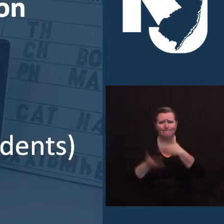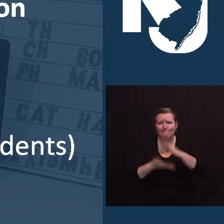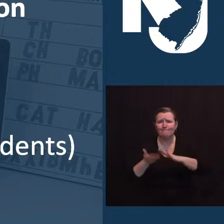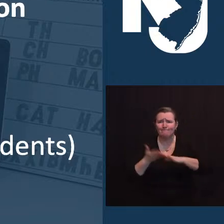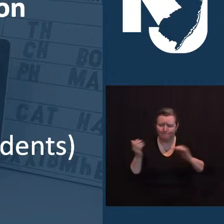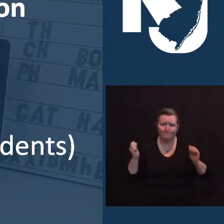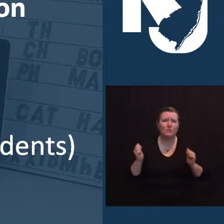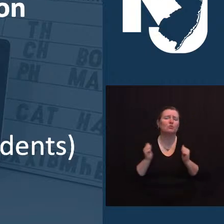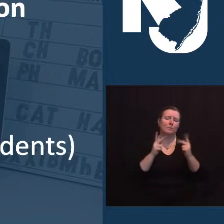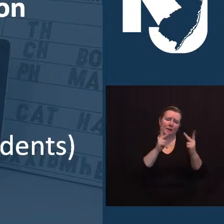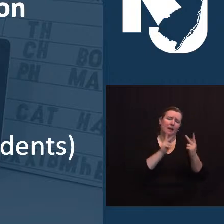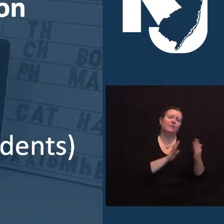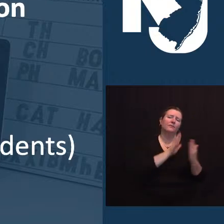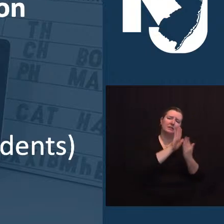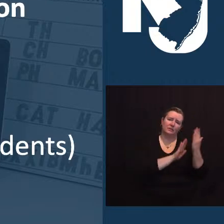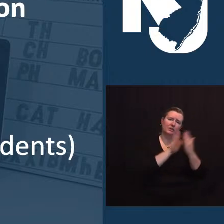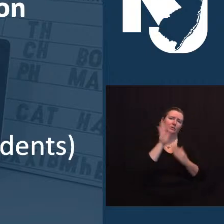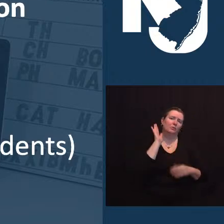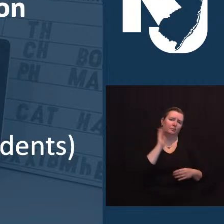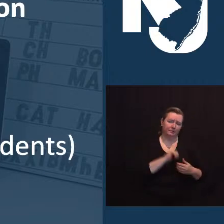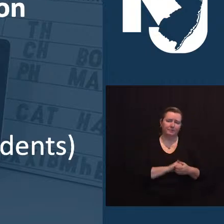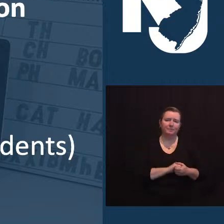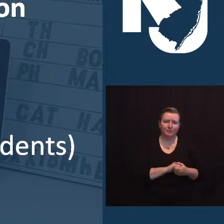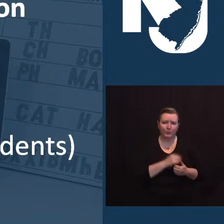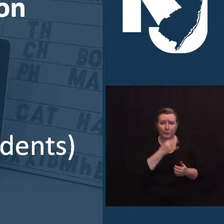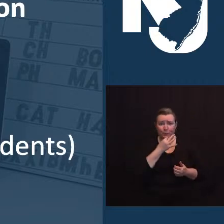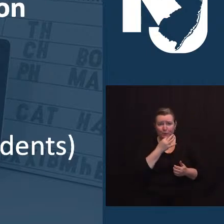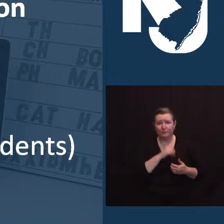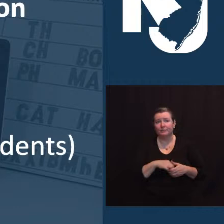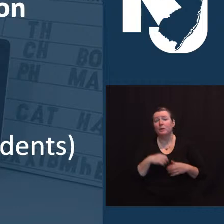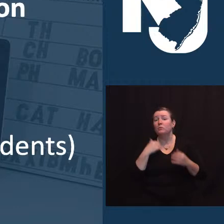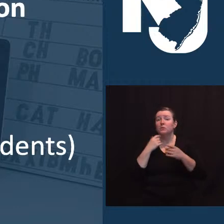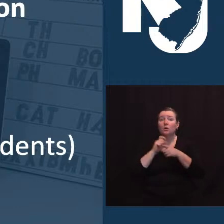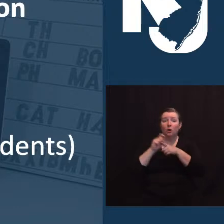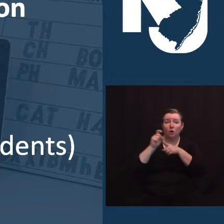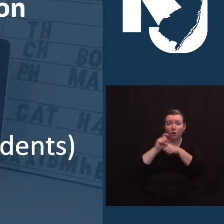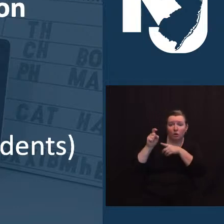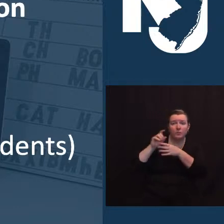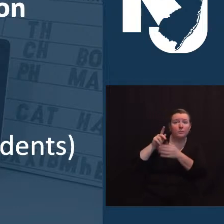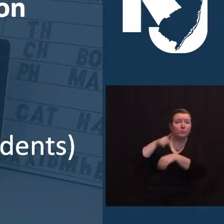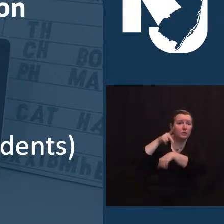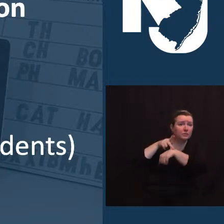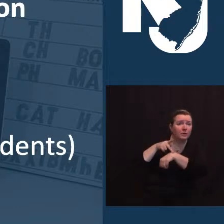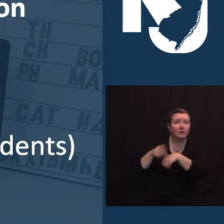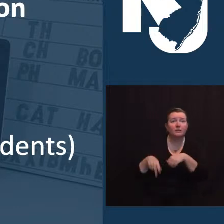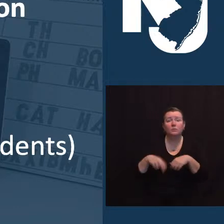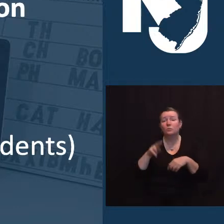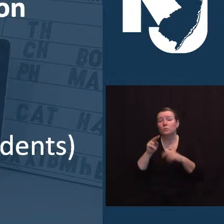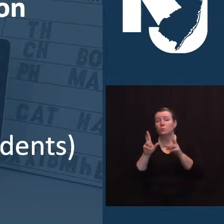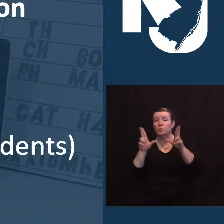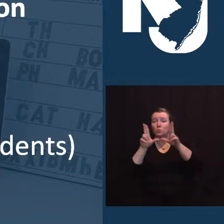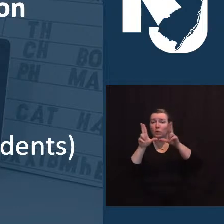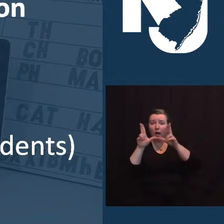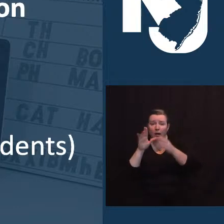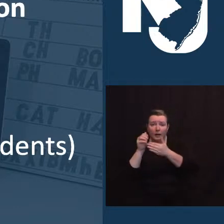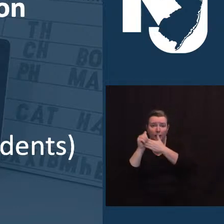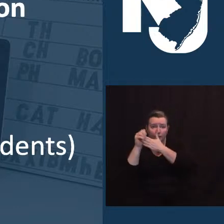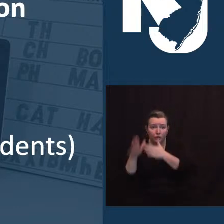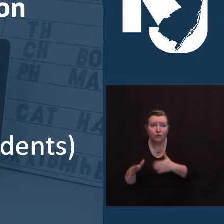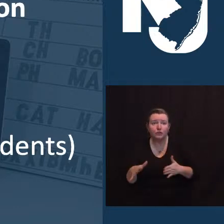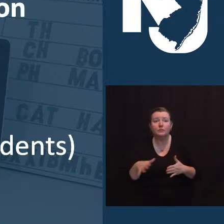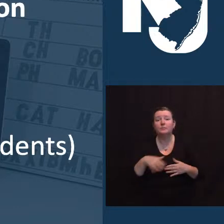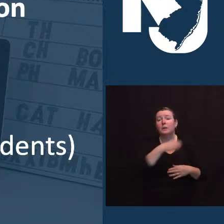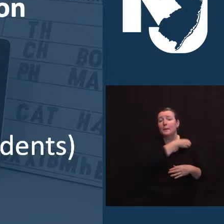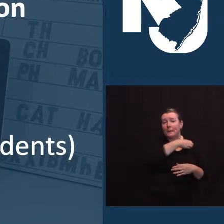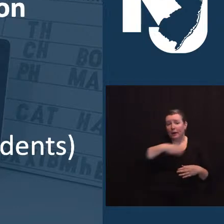over the past number of weeks calling mayors, superintendents, union leadership to thank them for what they're doing